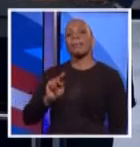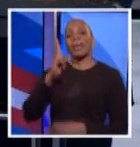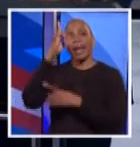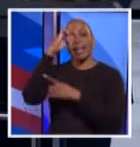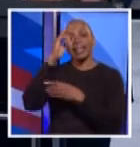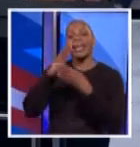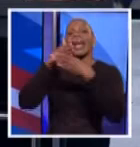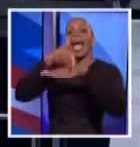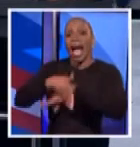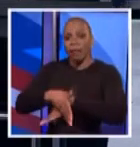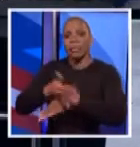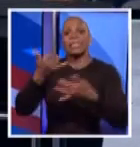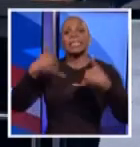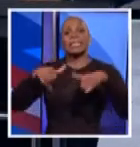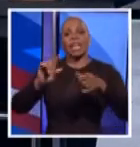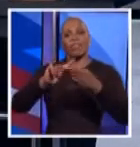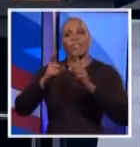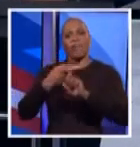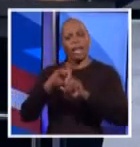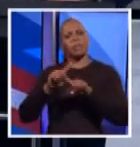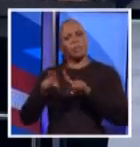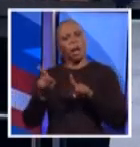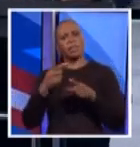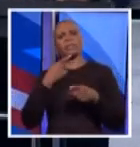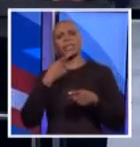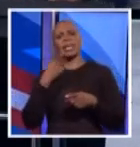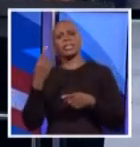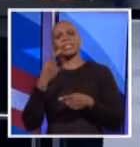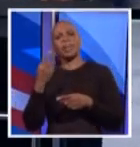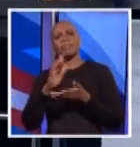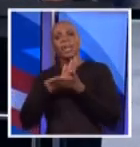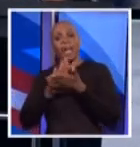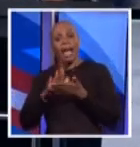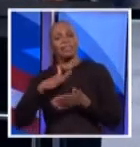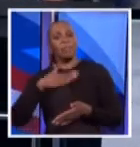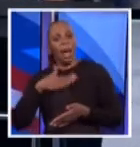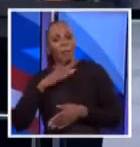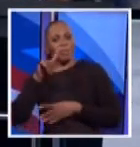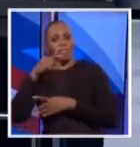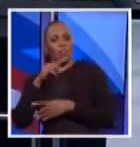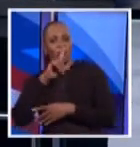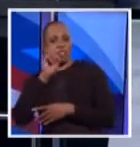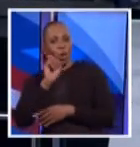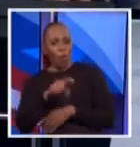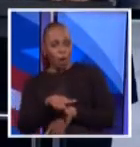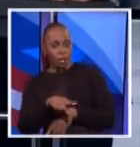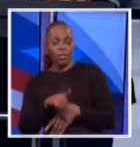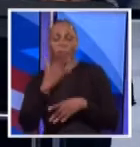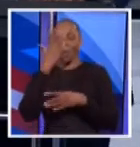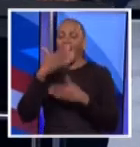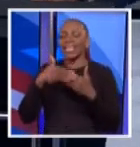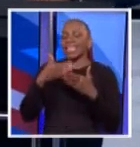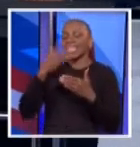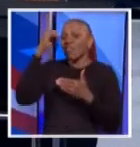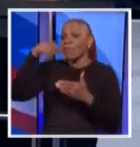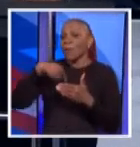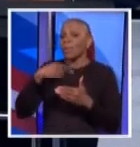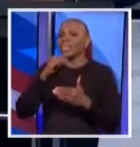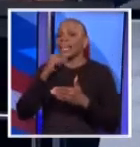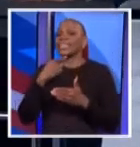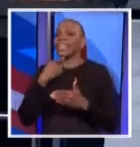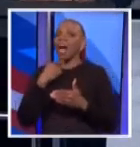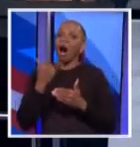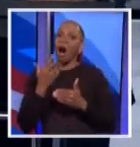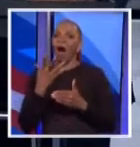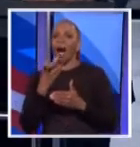were beforehand. And I'm going to say something very nice about him. I'm glad he got the first question about needing to sing, and he didn't, because that way it was easier for me not to sing. And I look forward